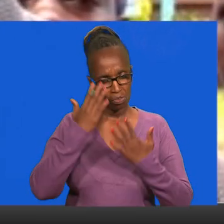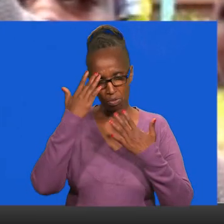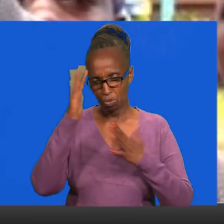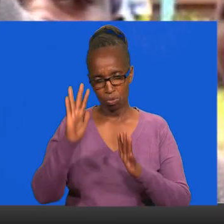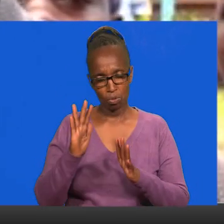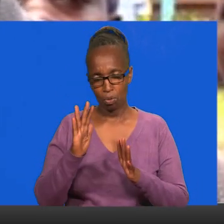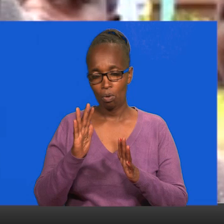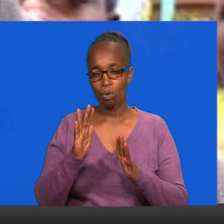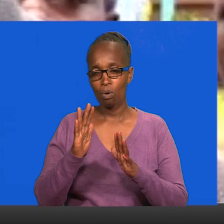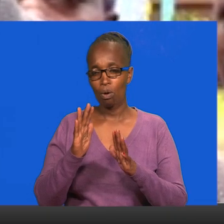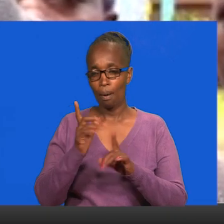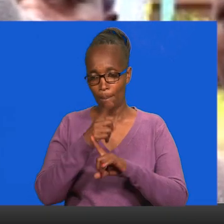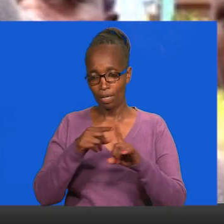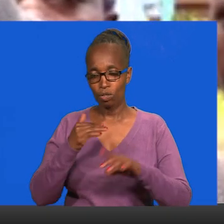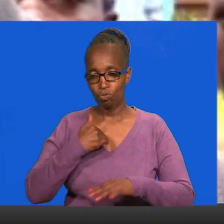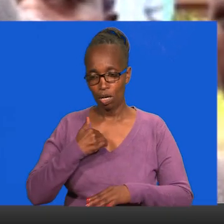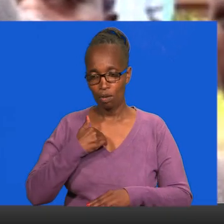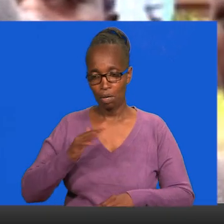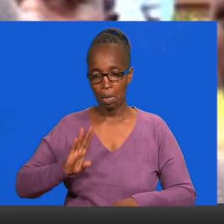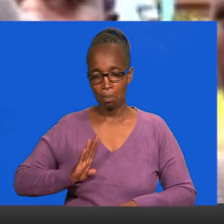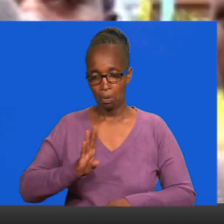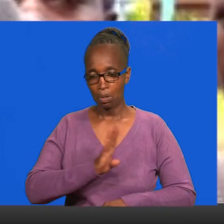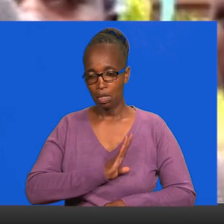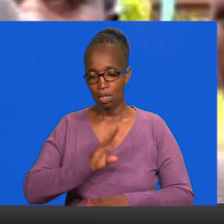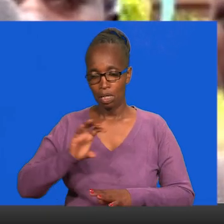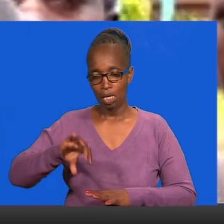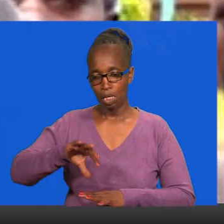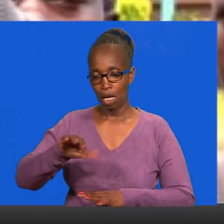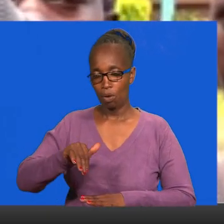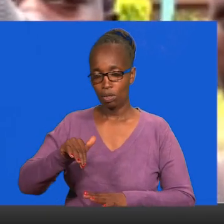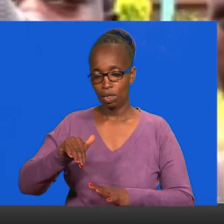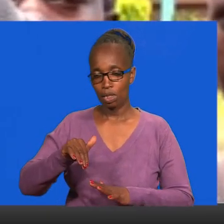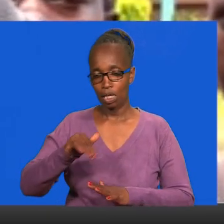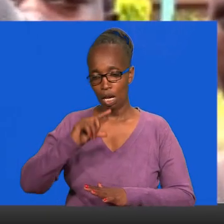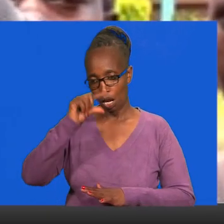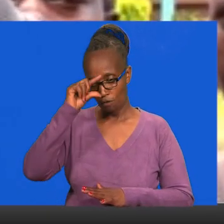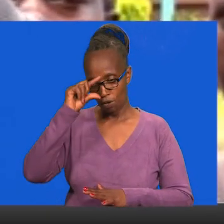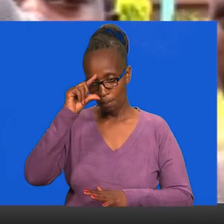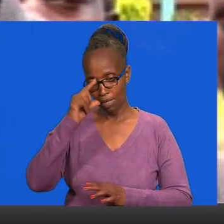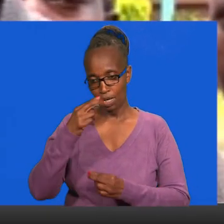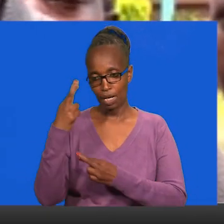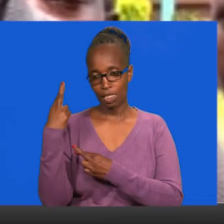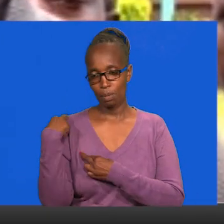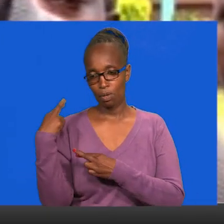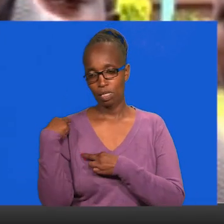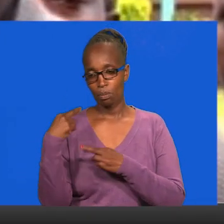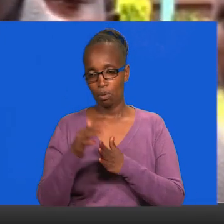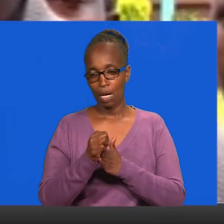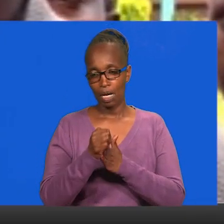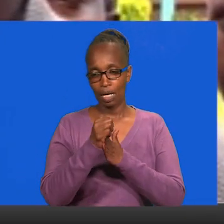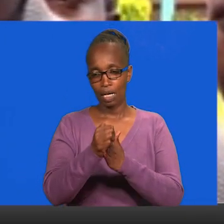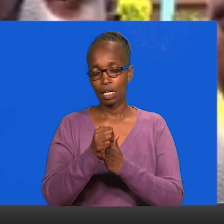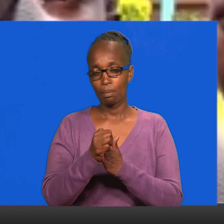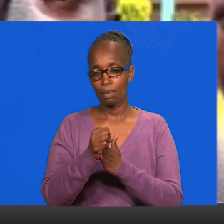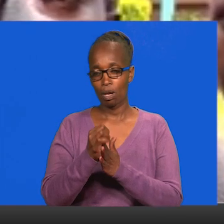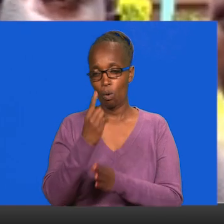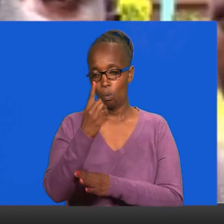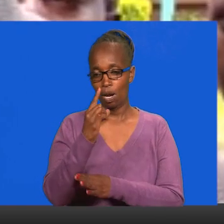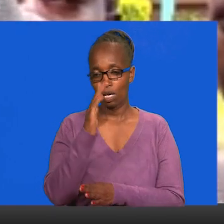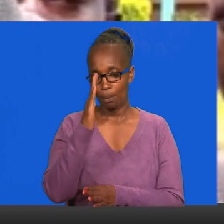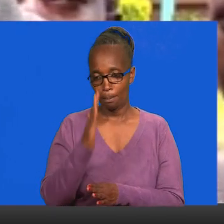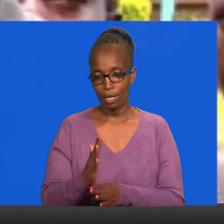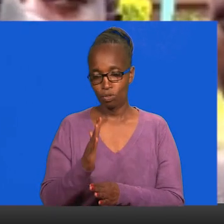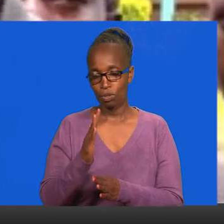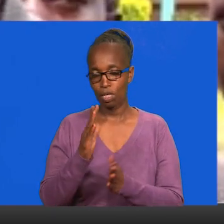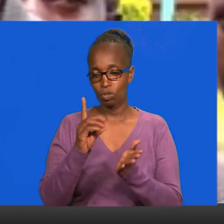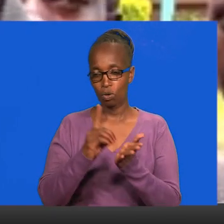they call it, you media people? There's a board in the county government that is responsible for health, led by somebody called Dr.